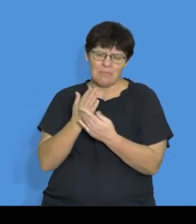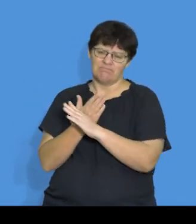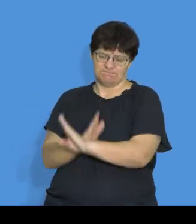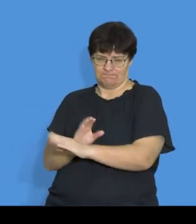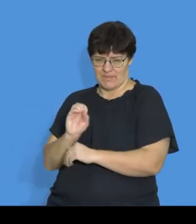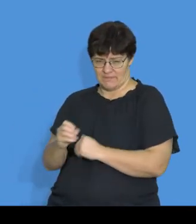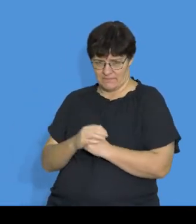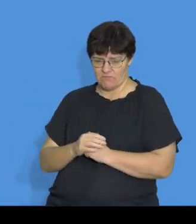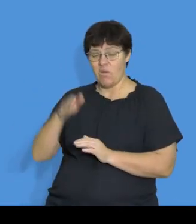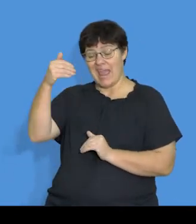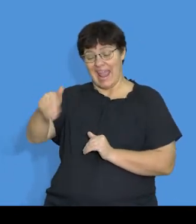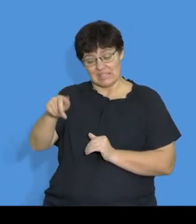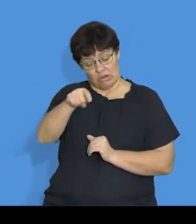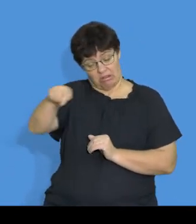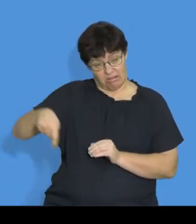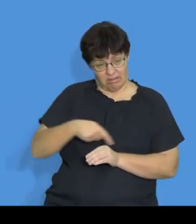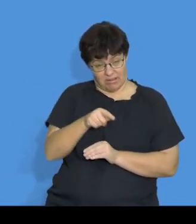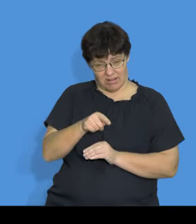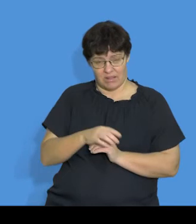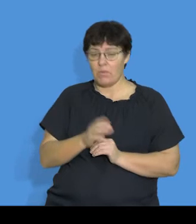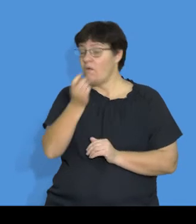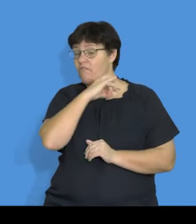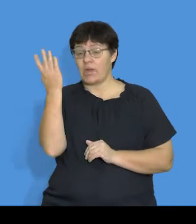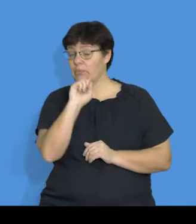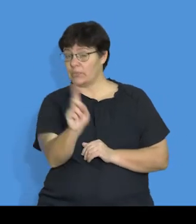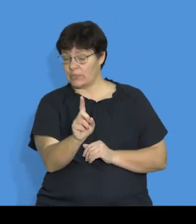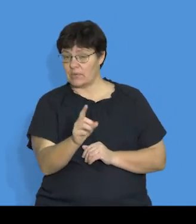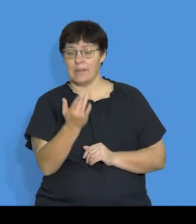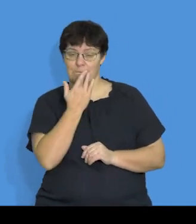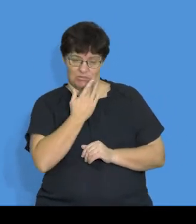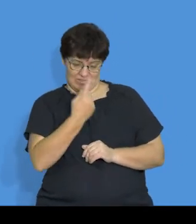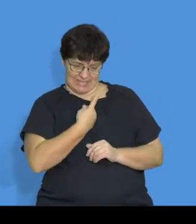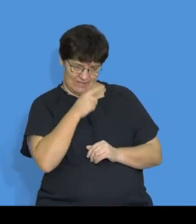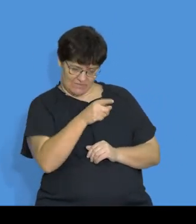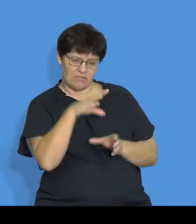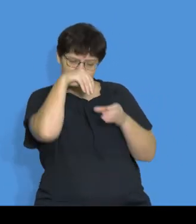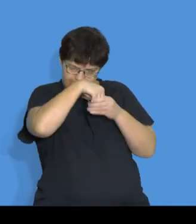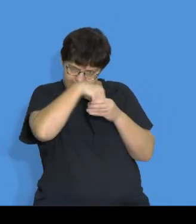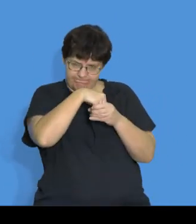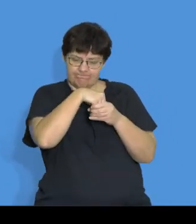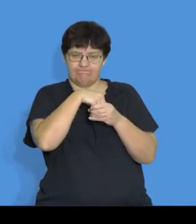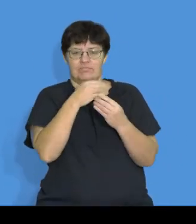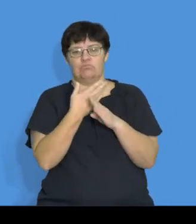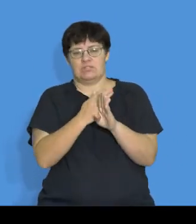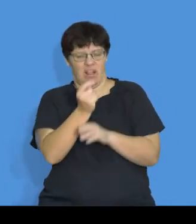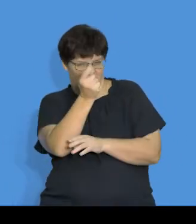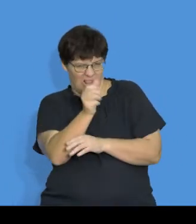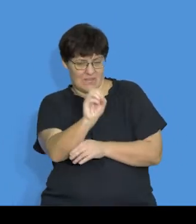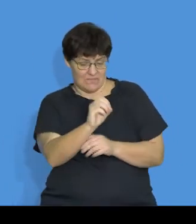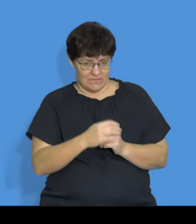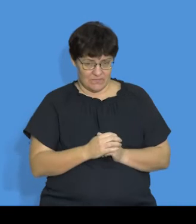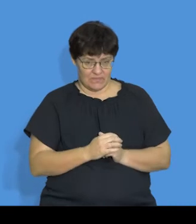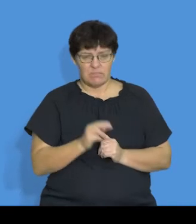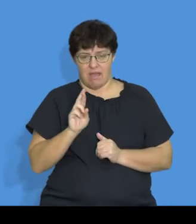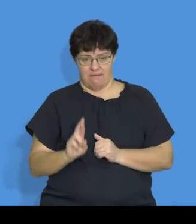is for the external circuit. But do not forget, the battery in itself has got its own internal resistance, right, which is